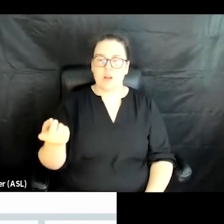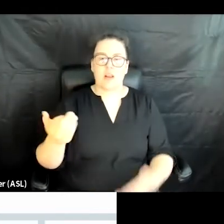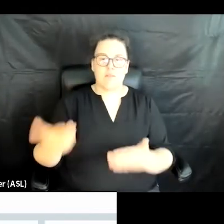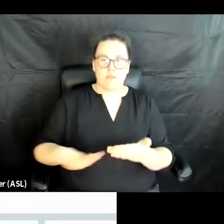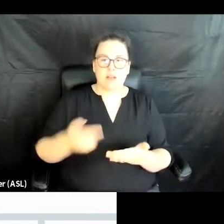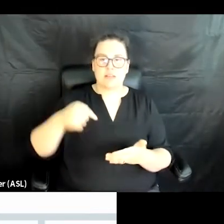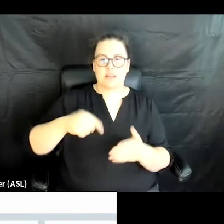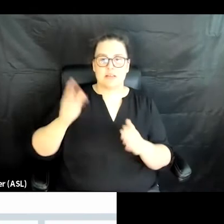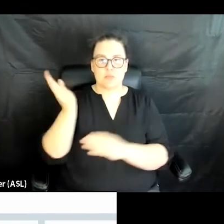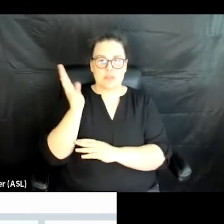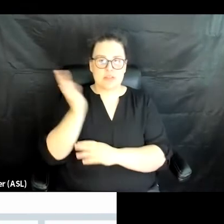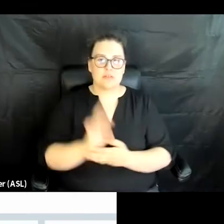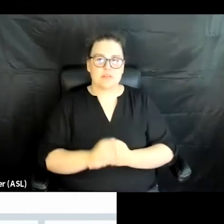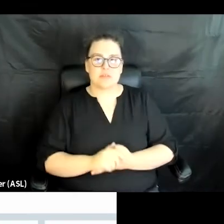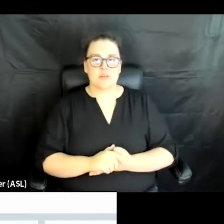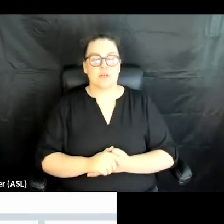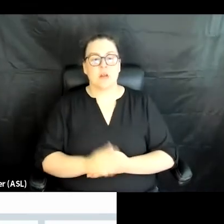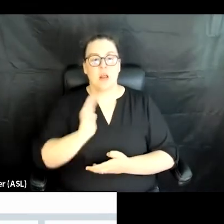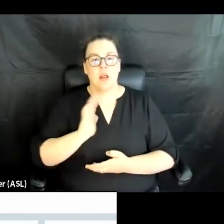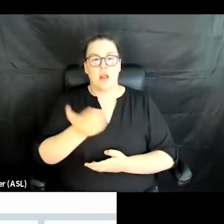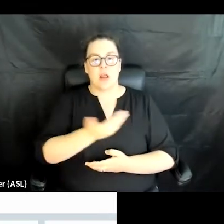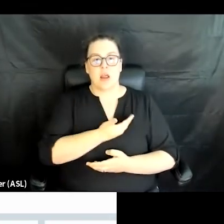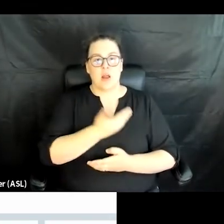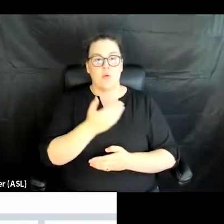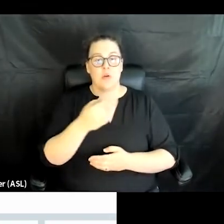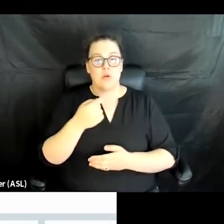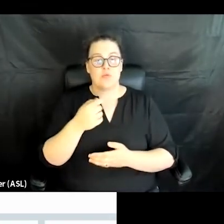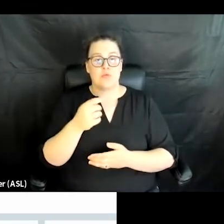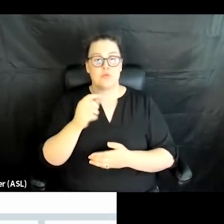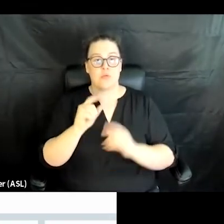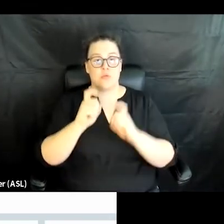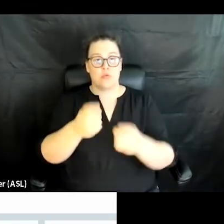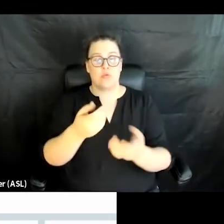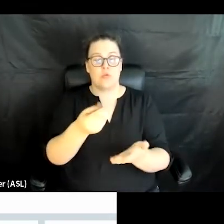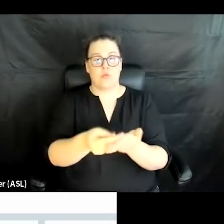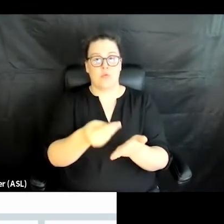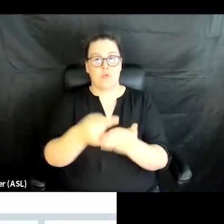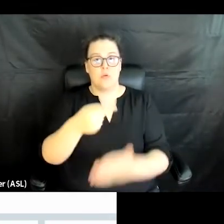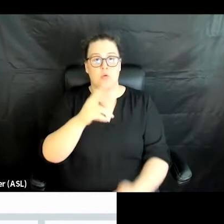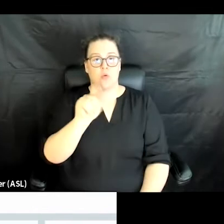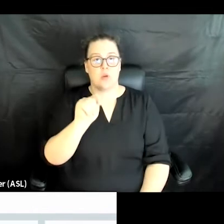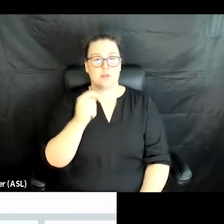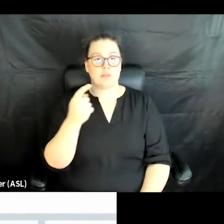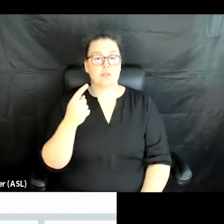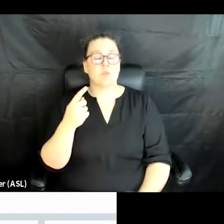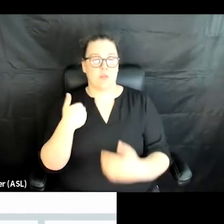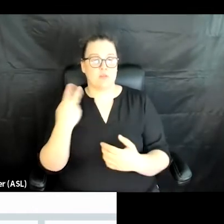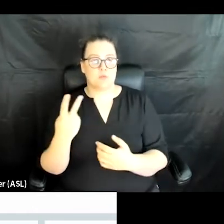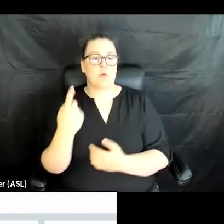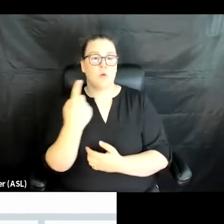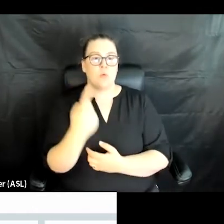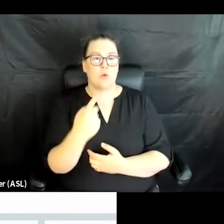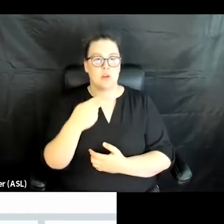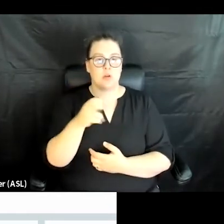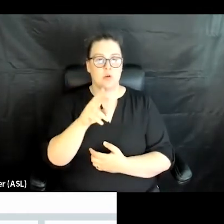presentation. So our grant, we're on a grant, one of the two grants on our service. One is a HRSA grant. It's actually